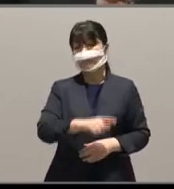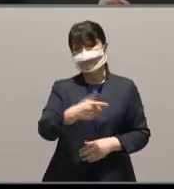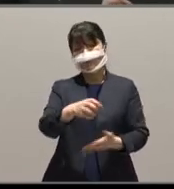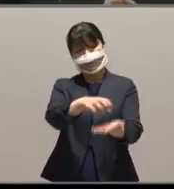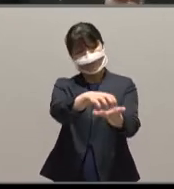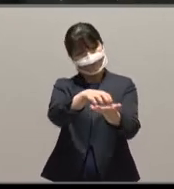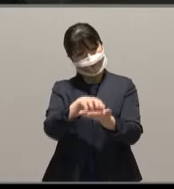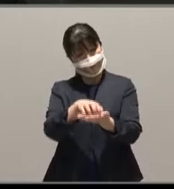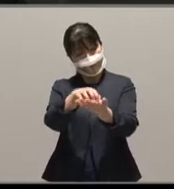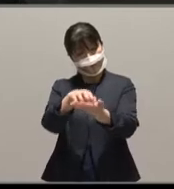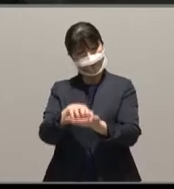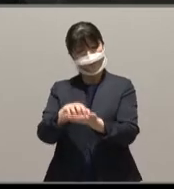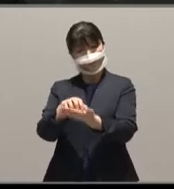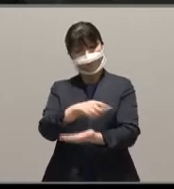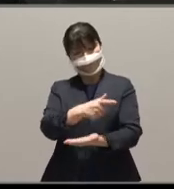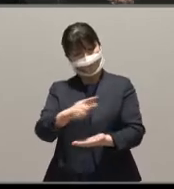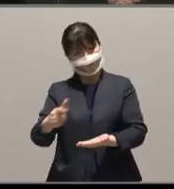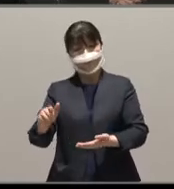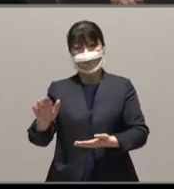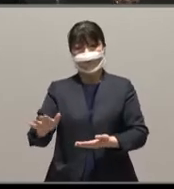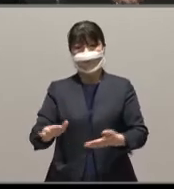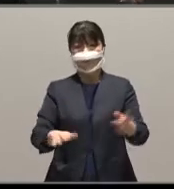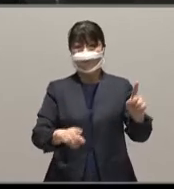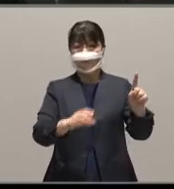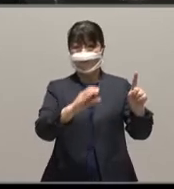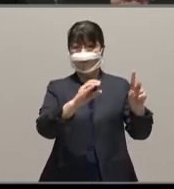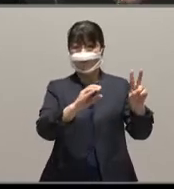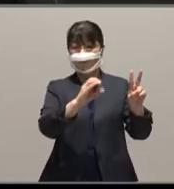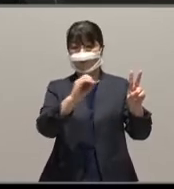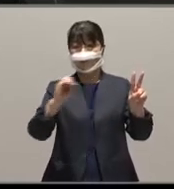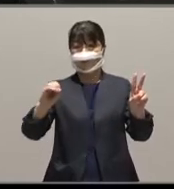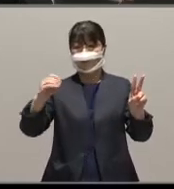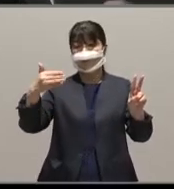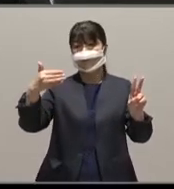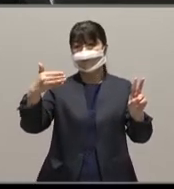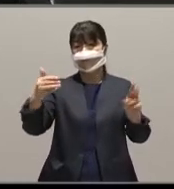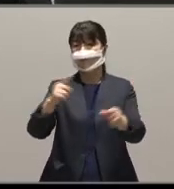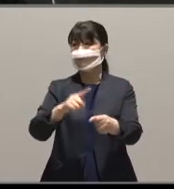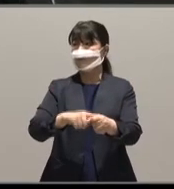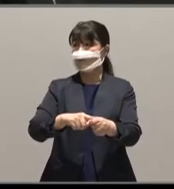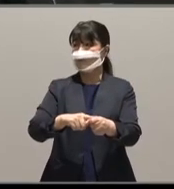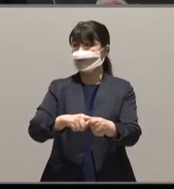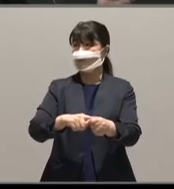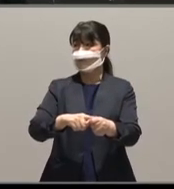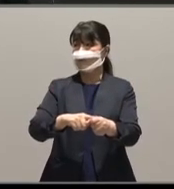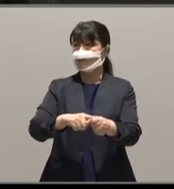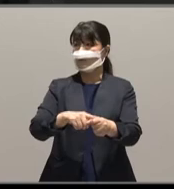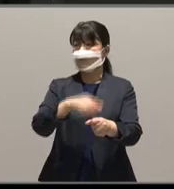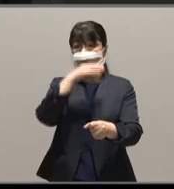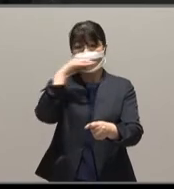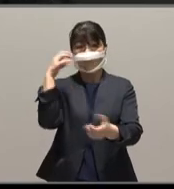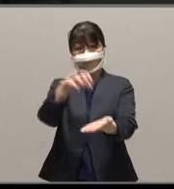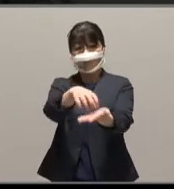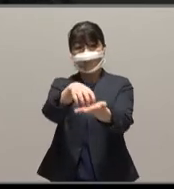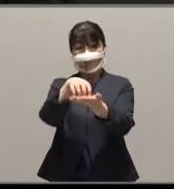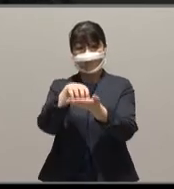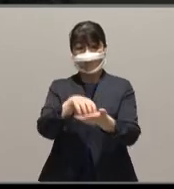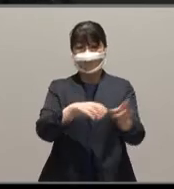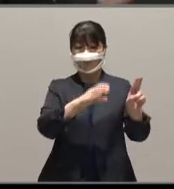And this research was quite awarded and Best Research